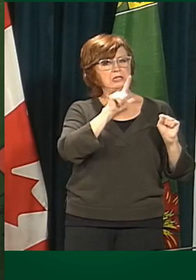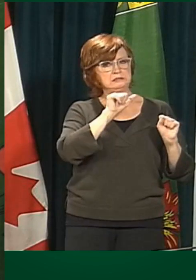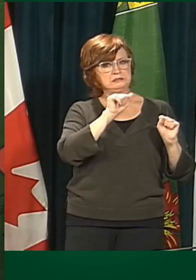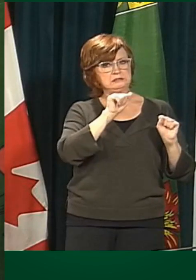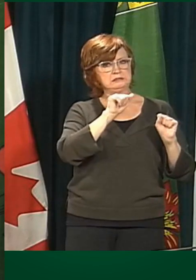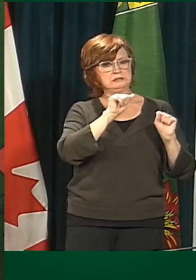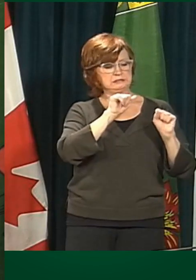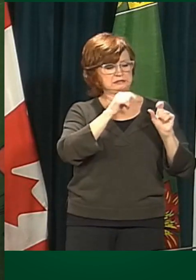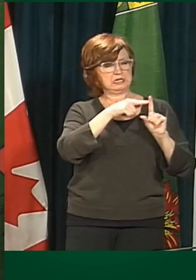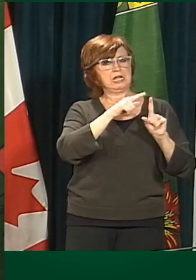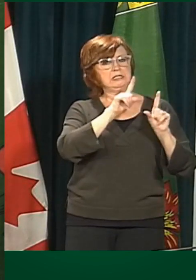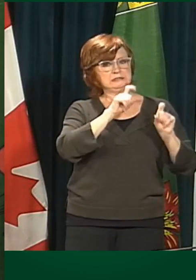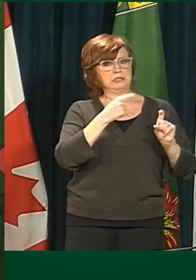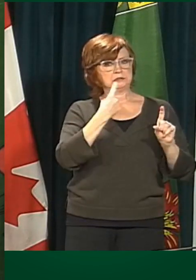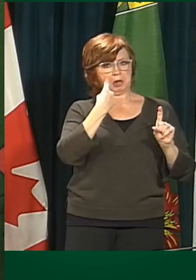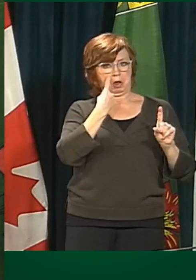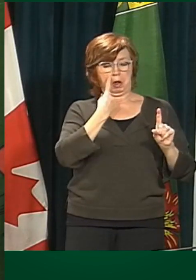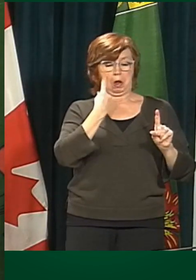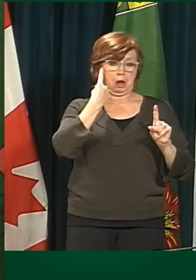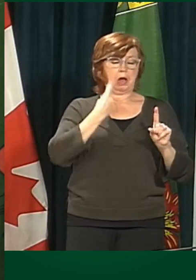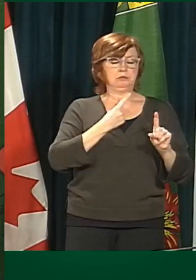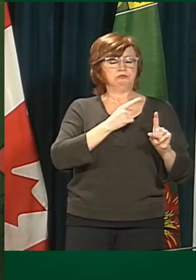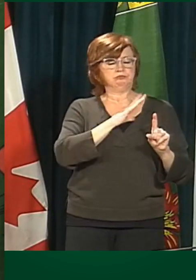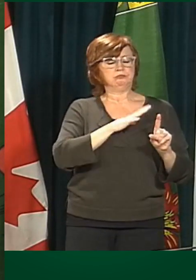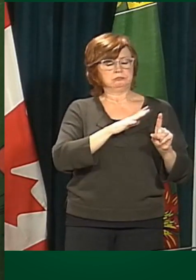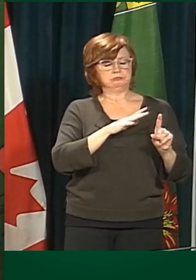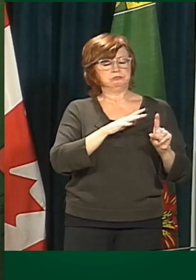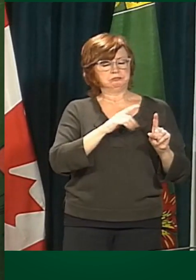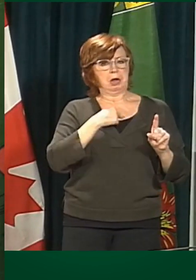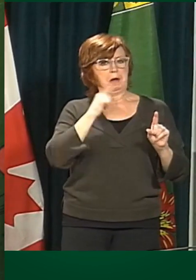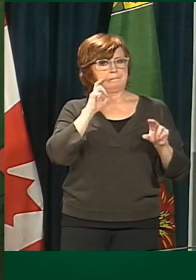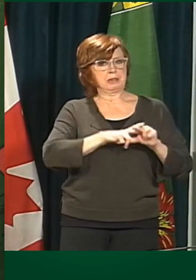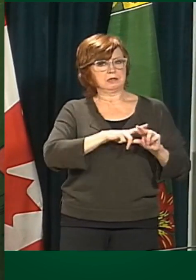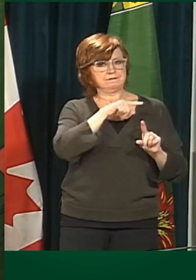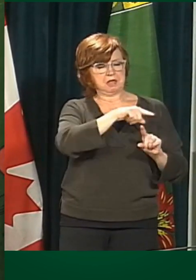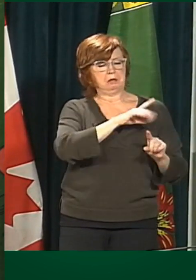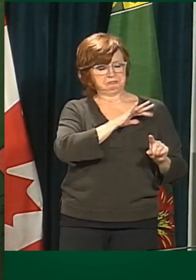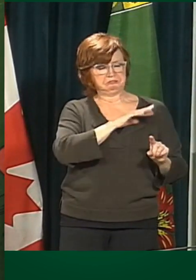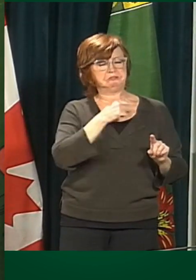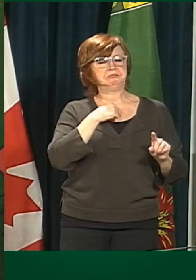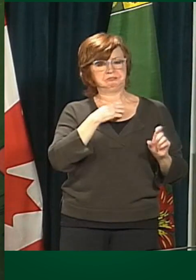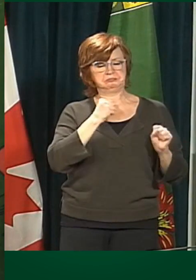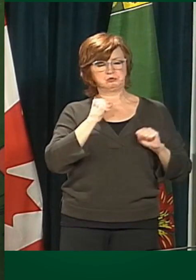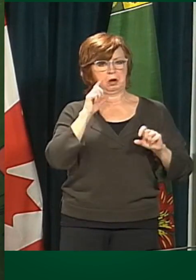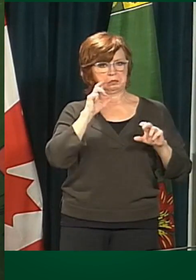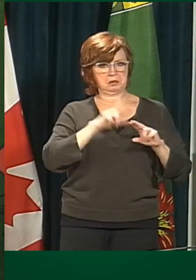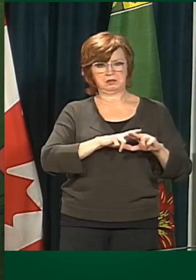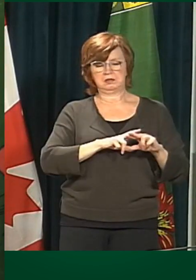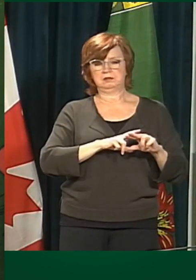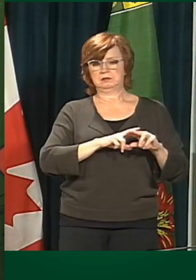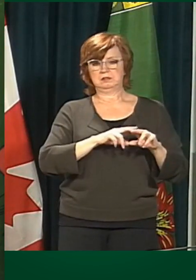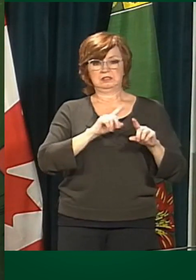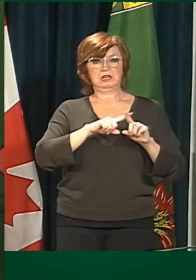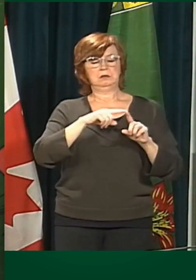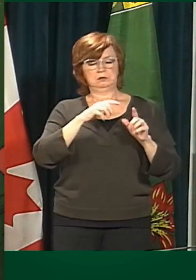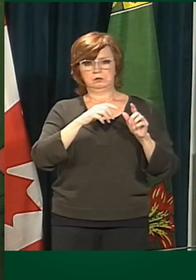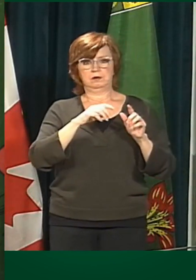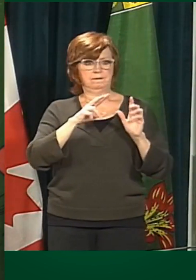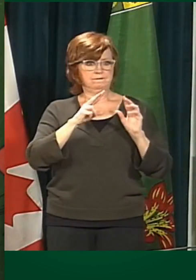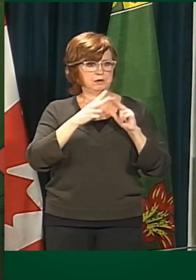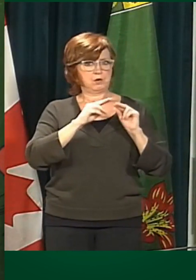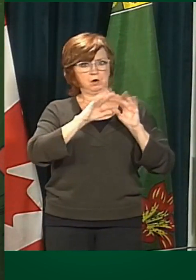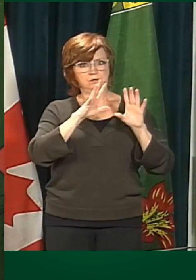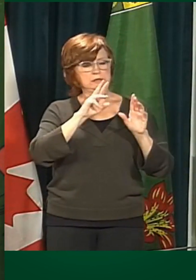good test in that. So you can confidently say, test is positive, you have COVID, stay home till you're cleared, which is usually